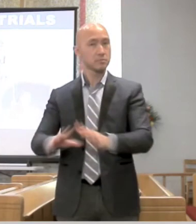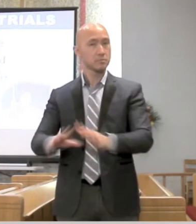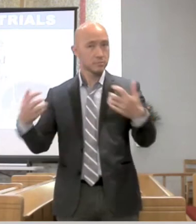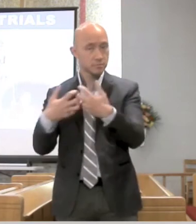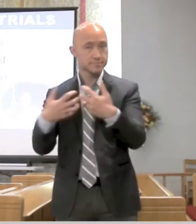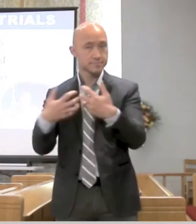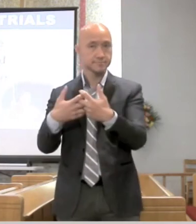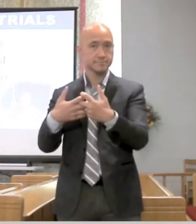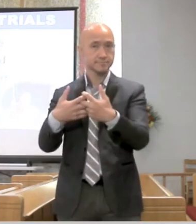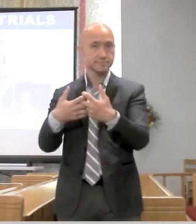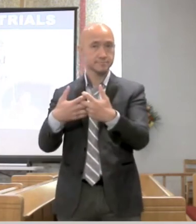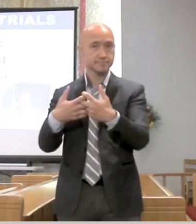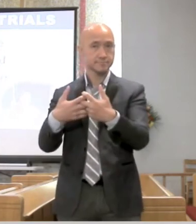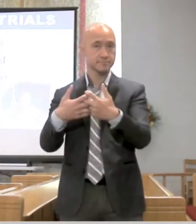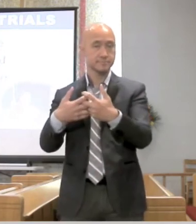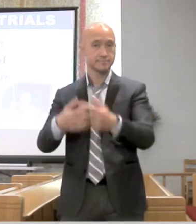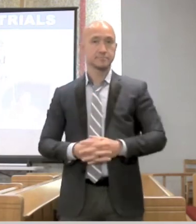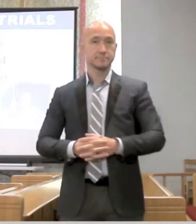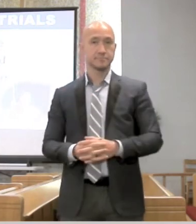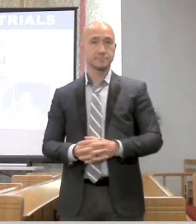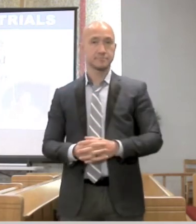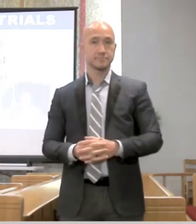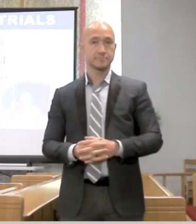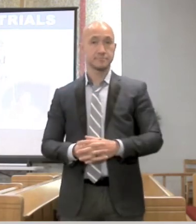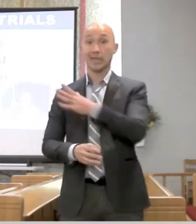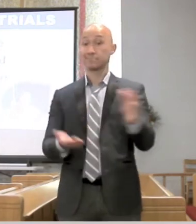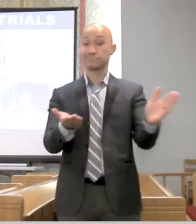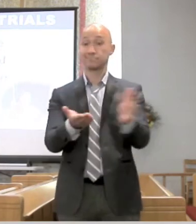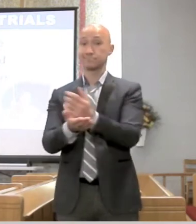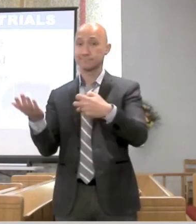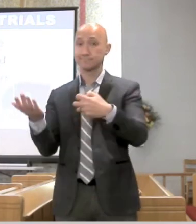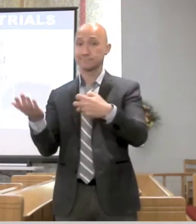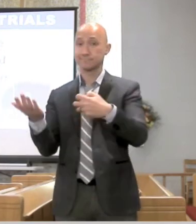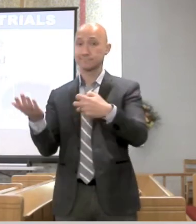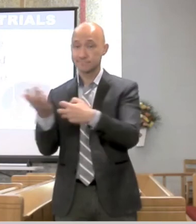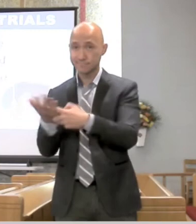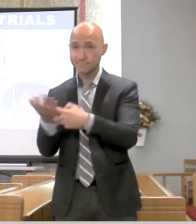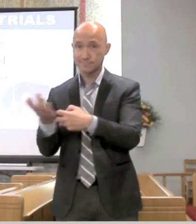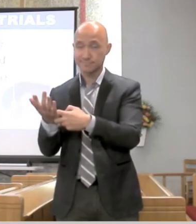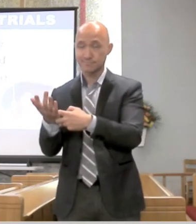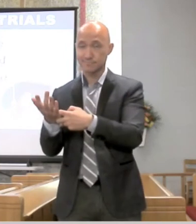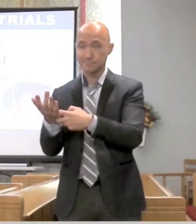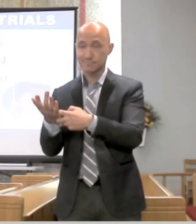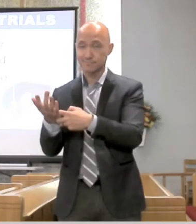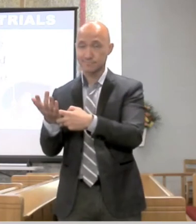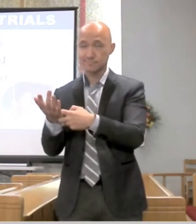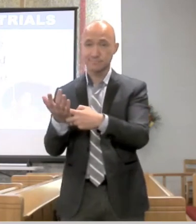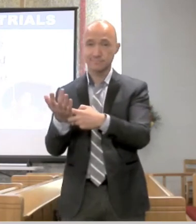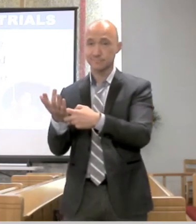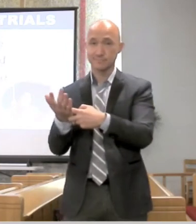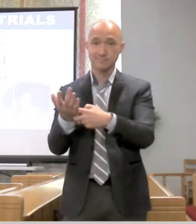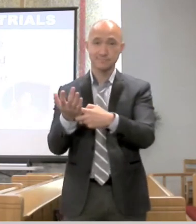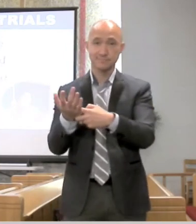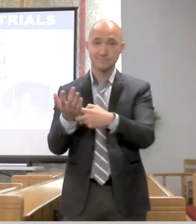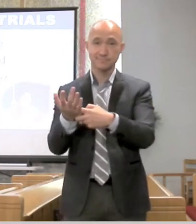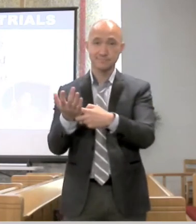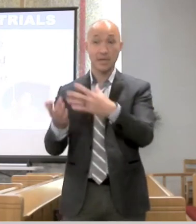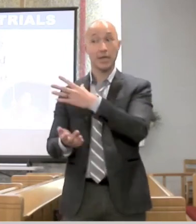And his purpose was to keep the peace and to collect any taxes. As judge of the land, he also approved of